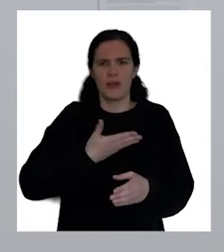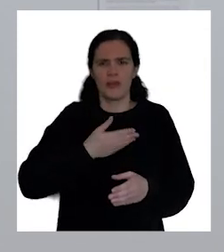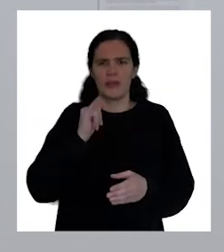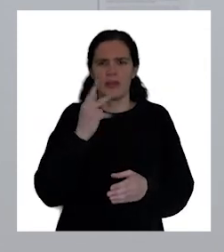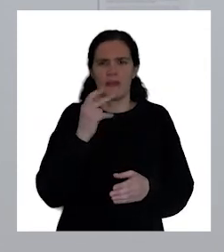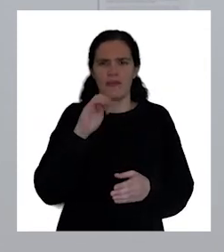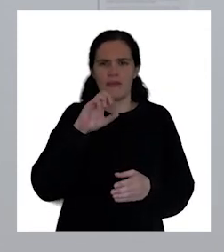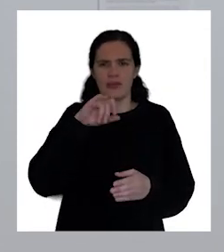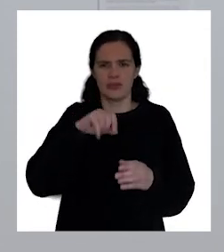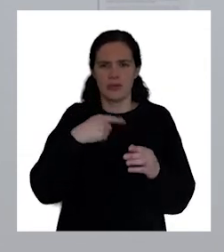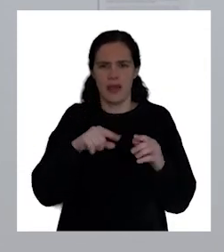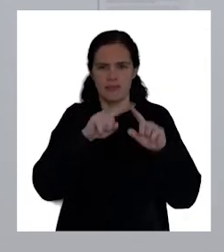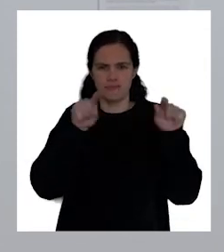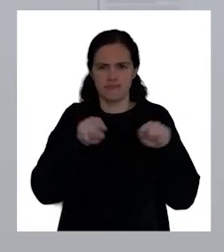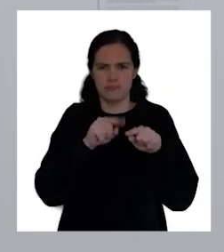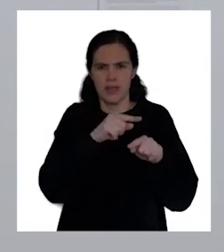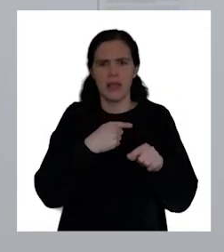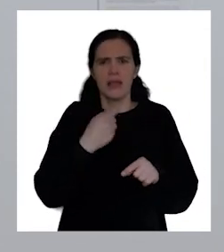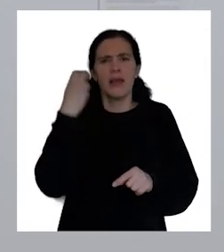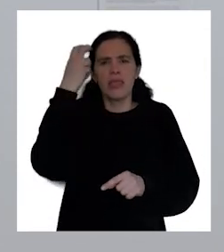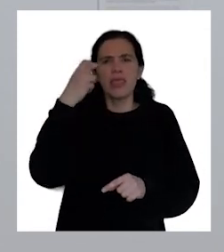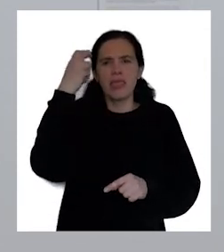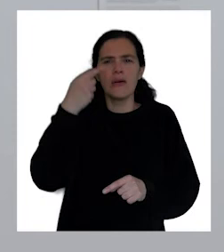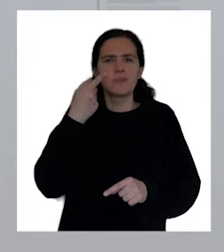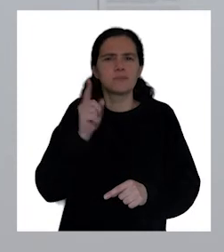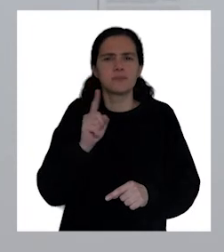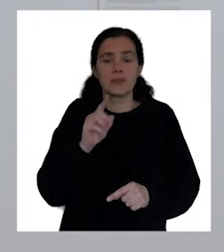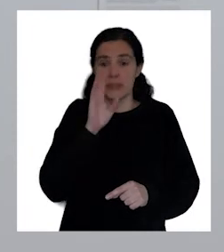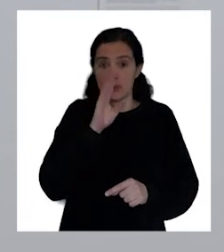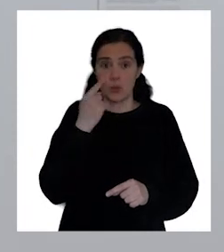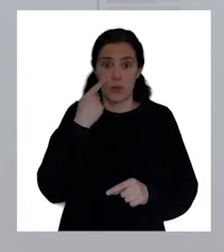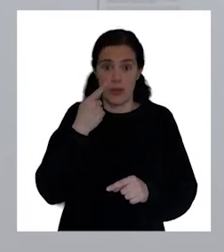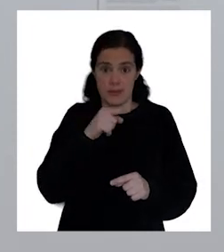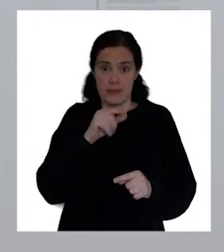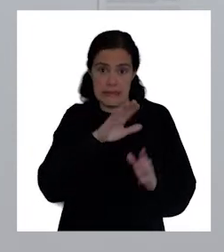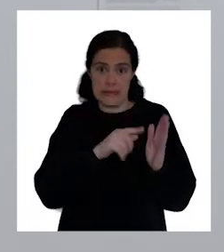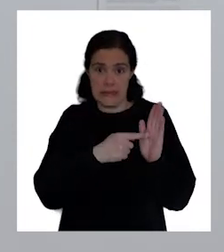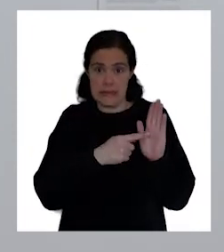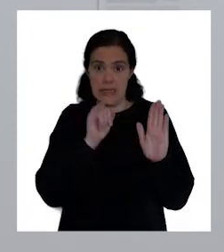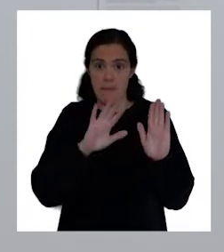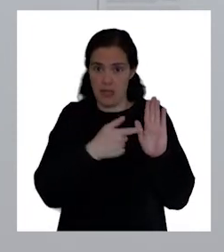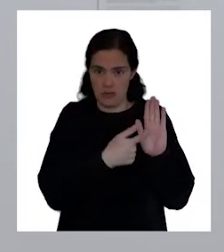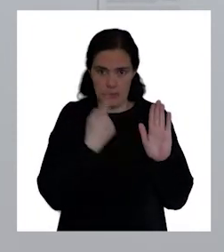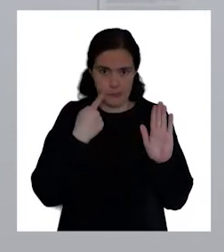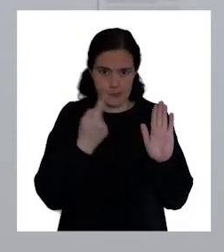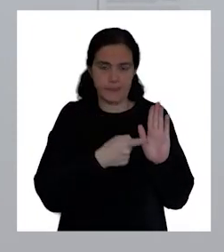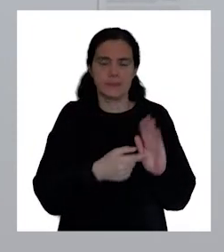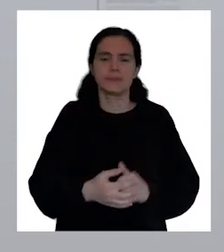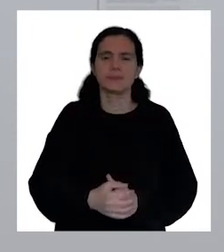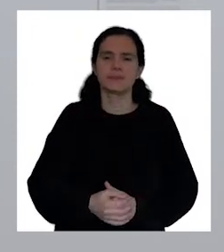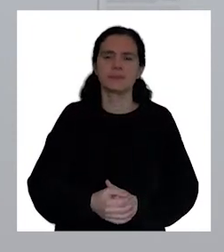Division record, Unknown Pleasure. And if you know this record, let me show the image